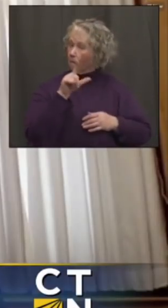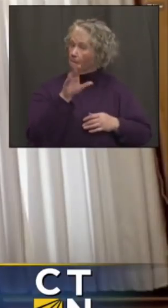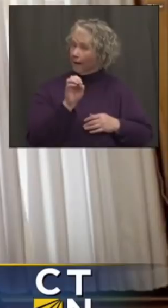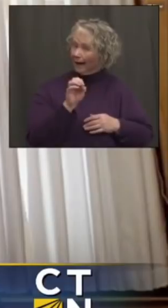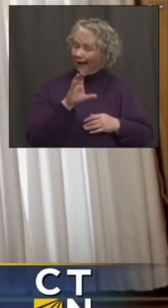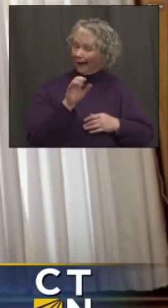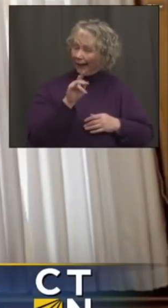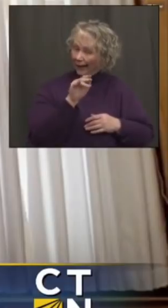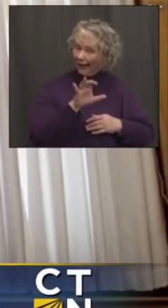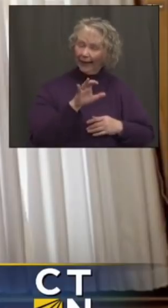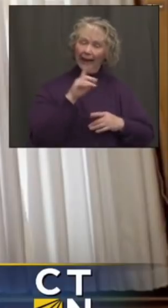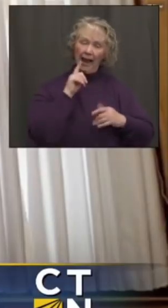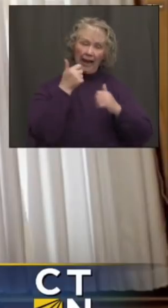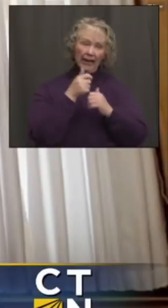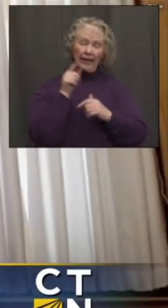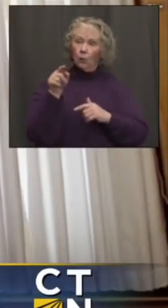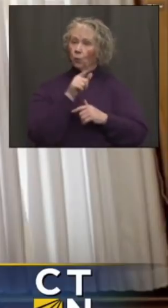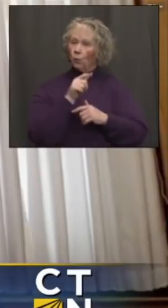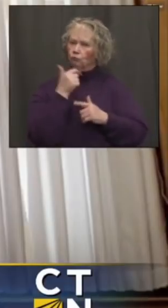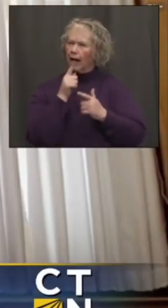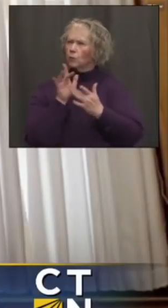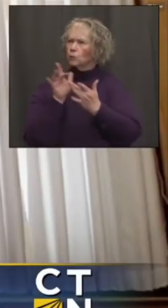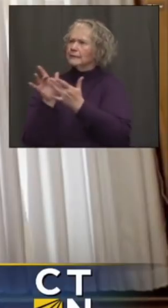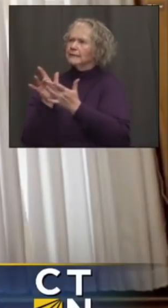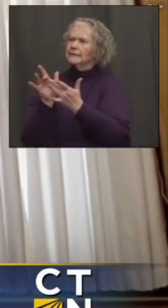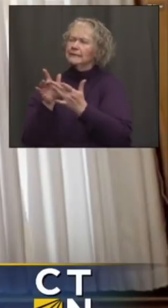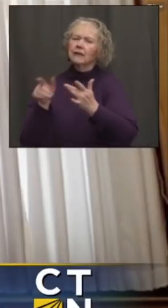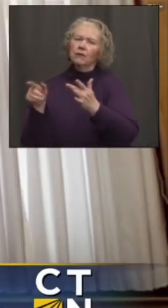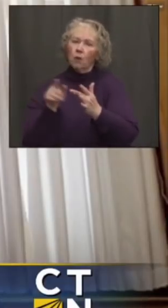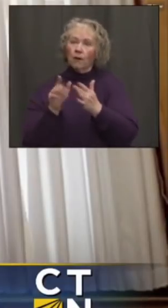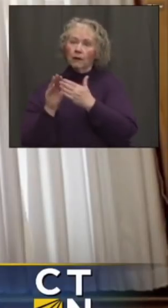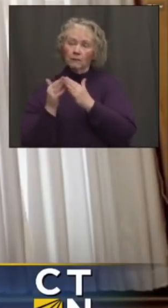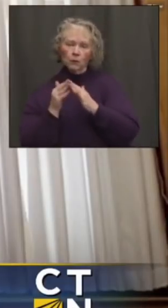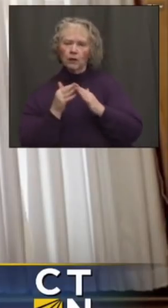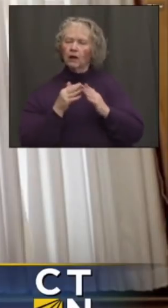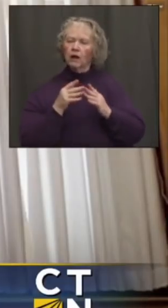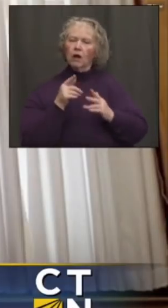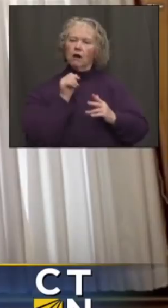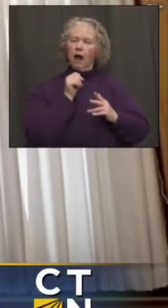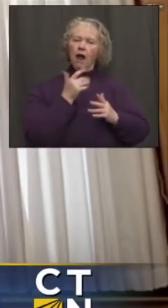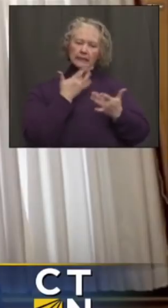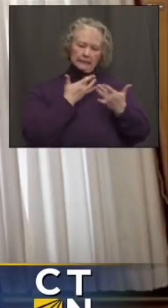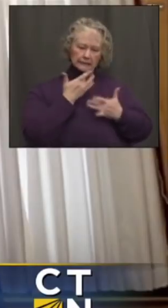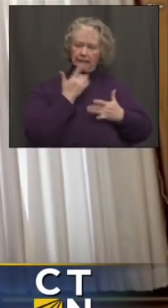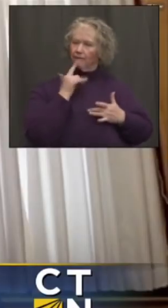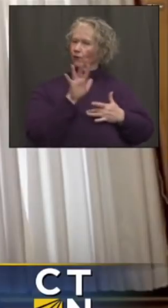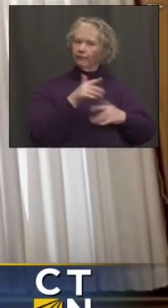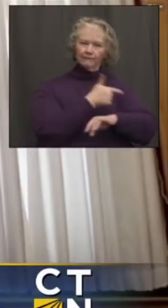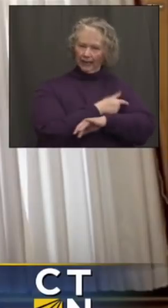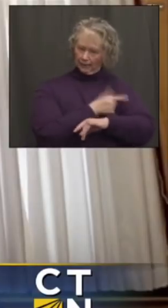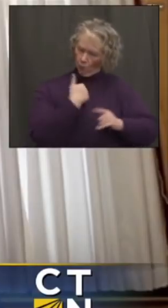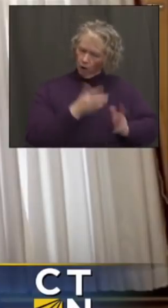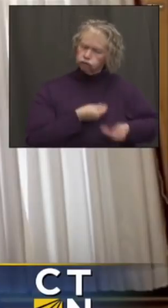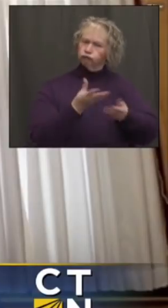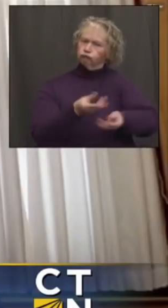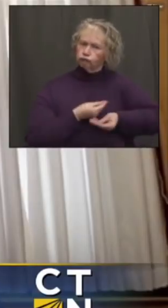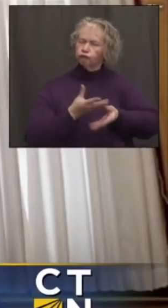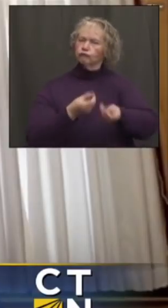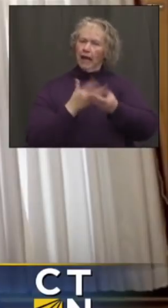regards to the disparities. So this is, as the governor said, a major focus for us. We are focused right now on making sure that